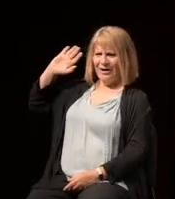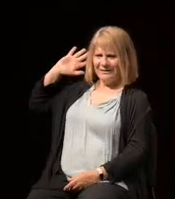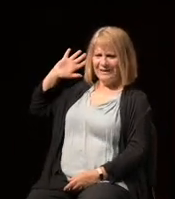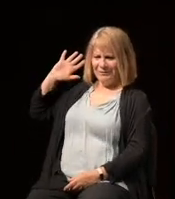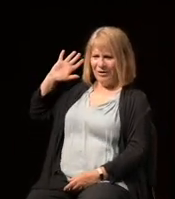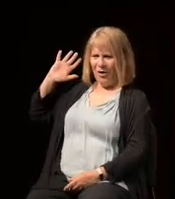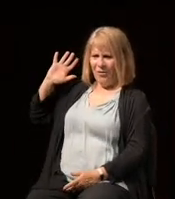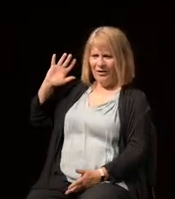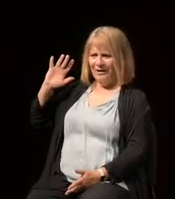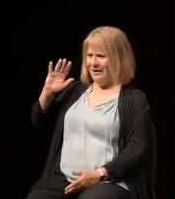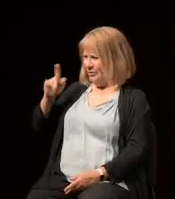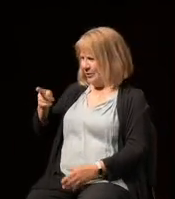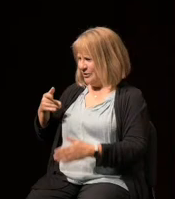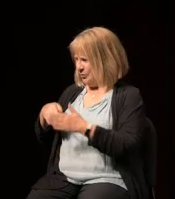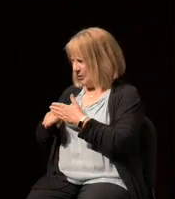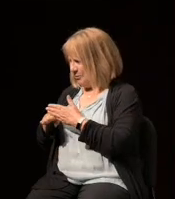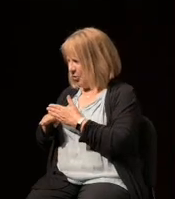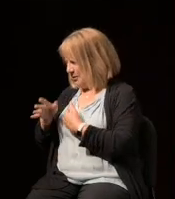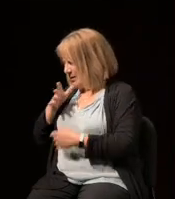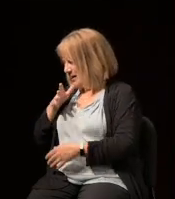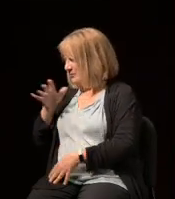you were born? Okay.